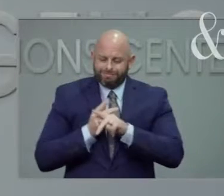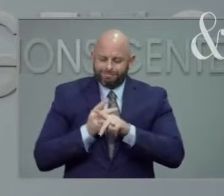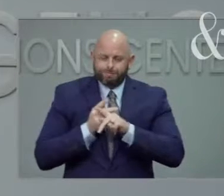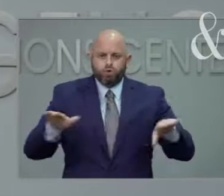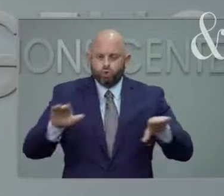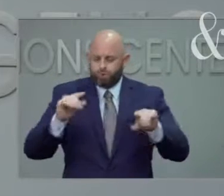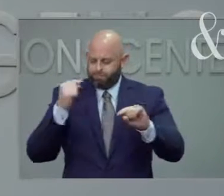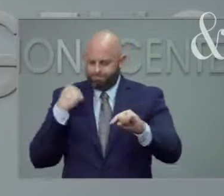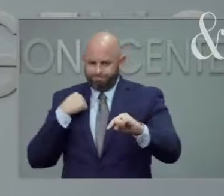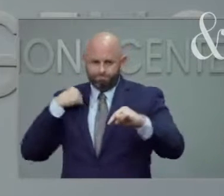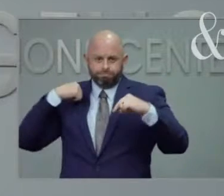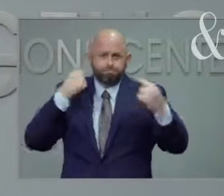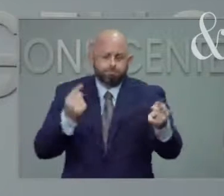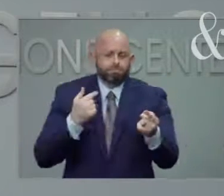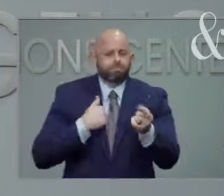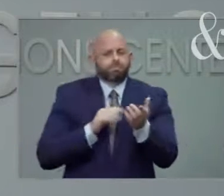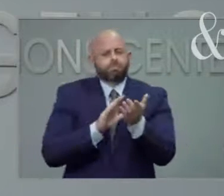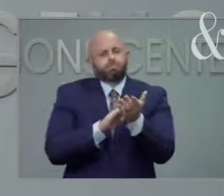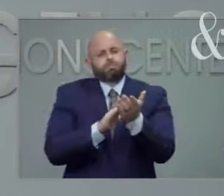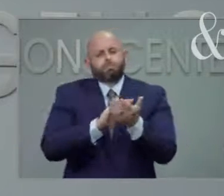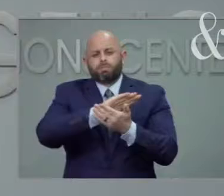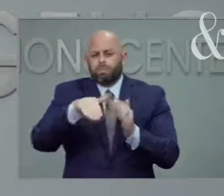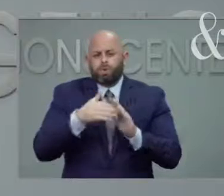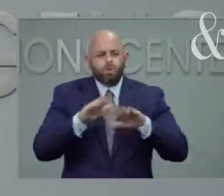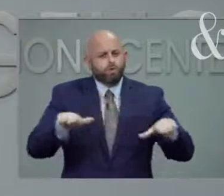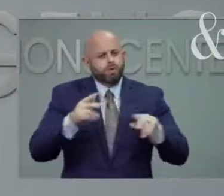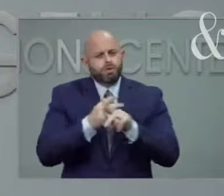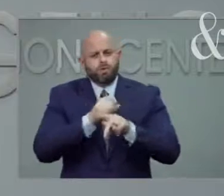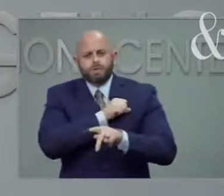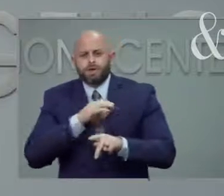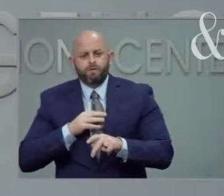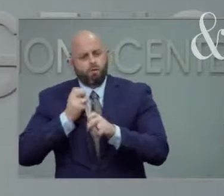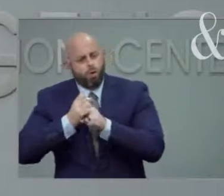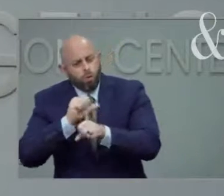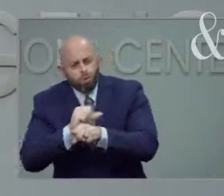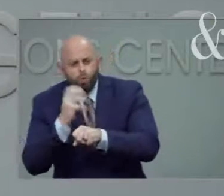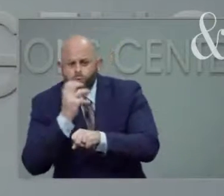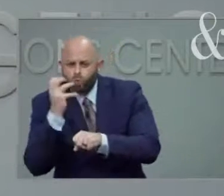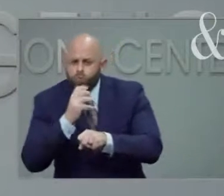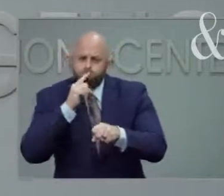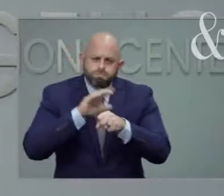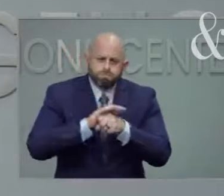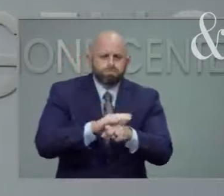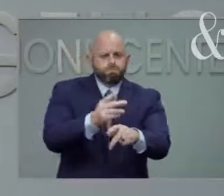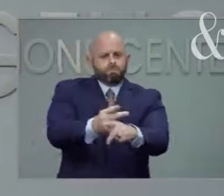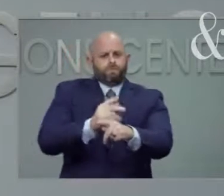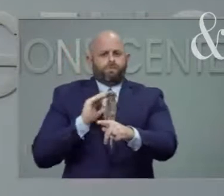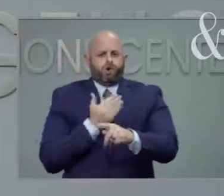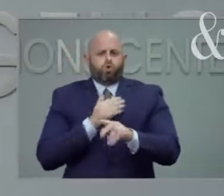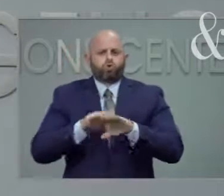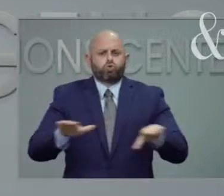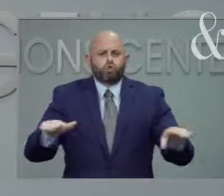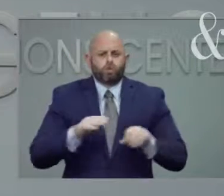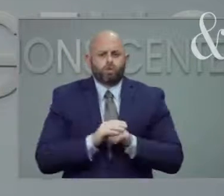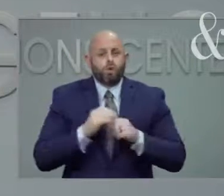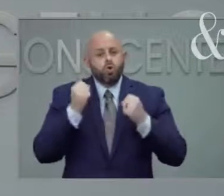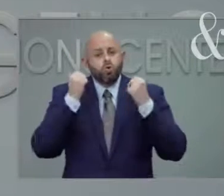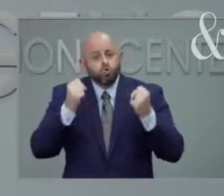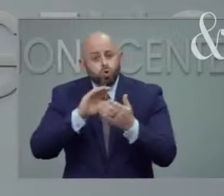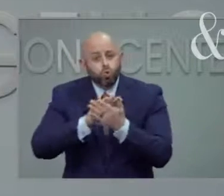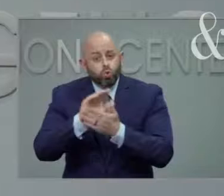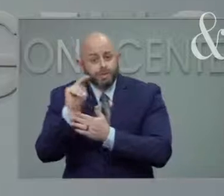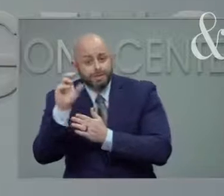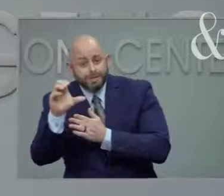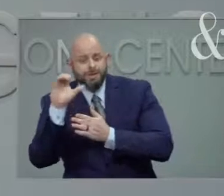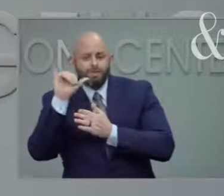want to give a huge shout out to all our childcare staff for their hard work and commitment. Our Strong Schools NC guidance